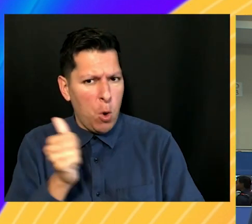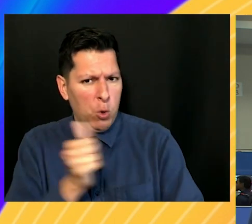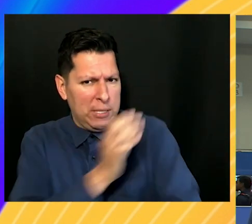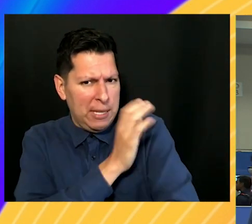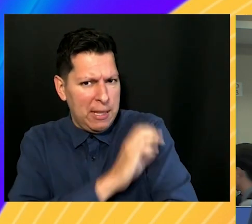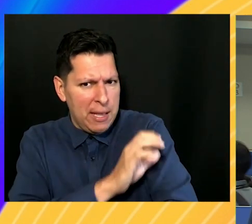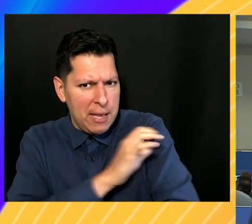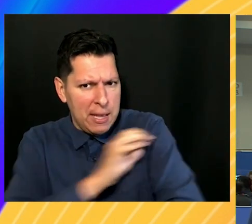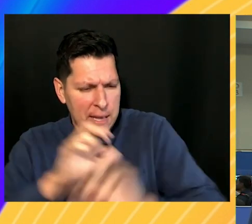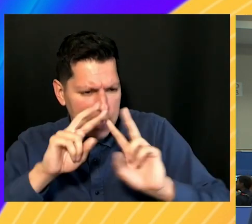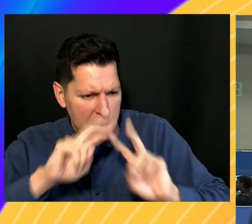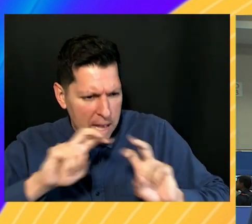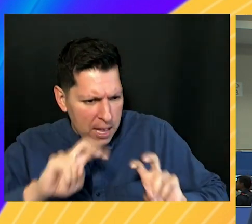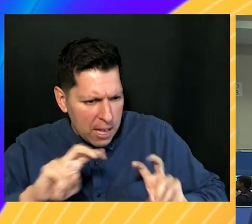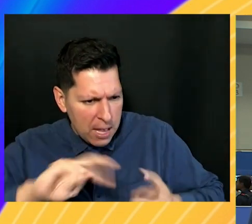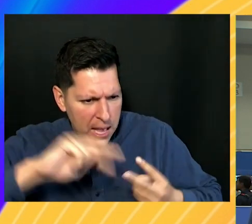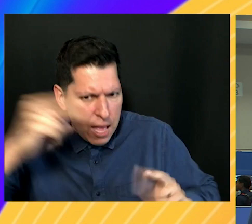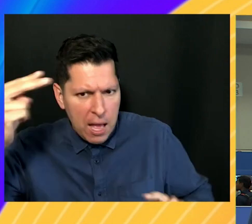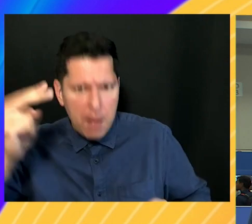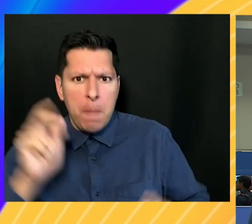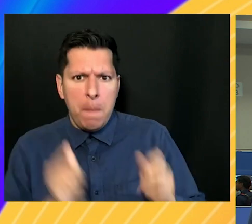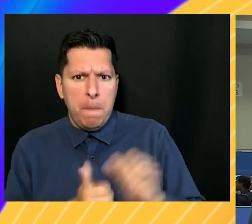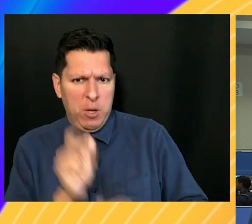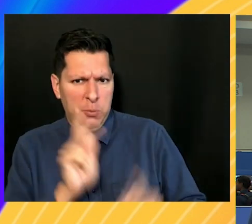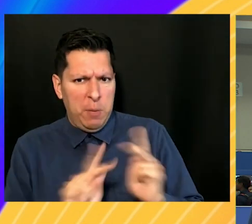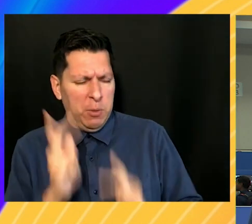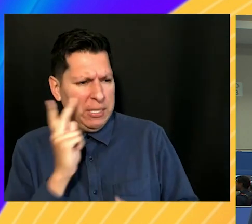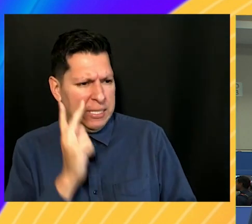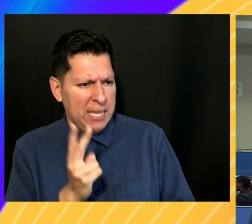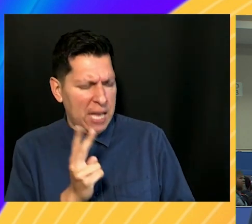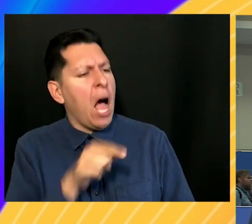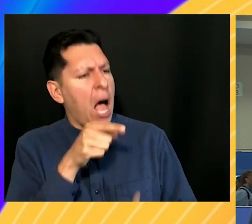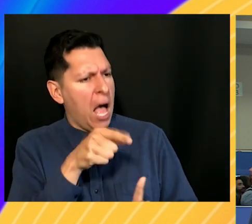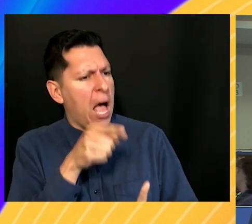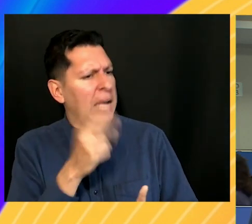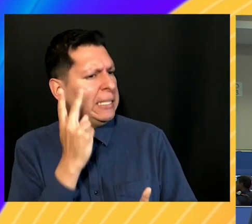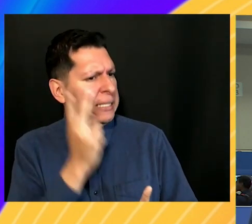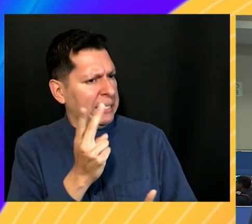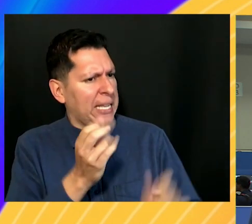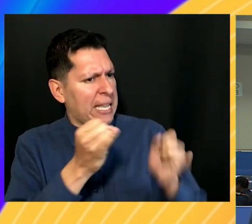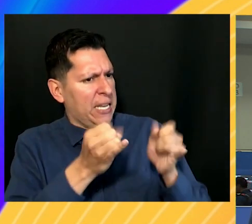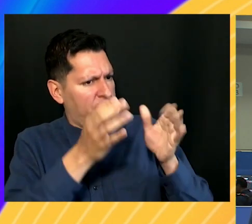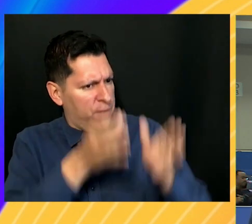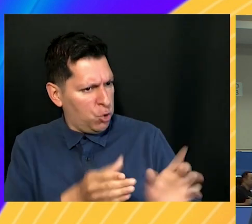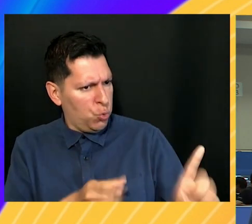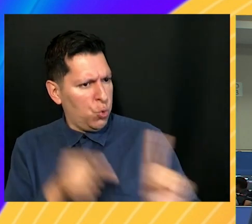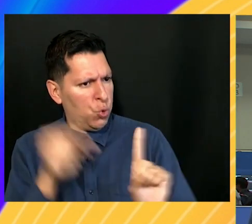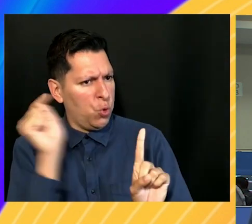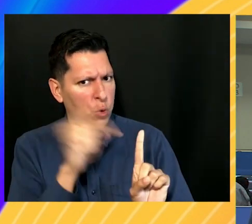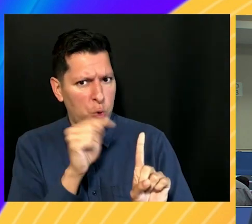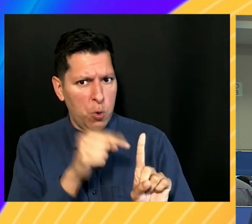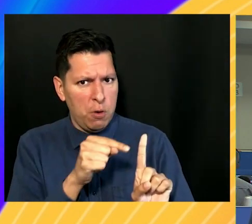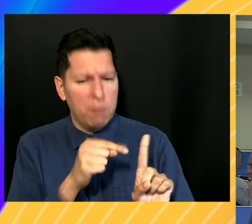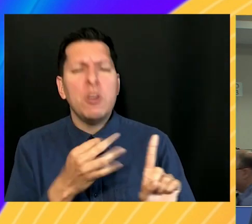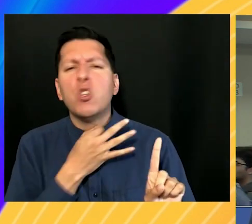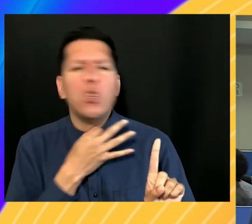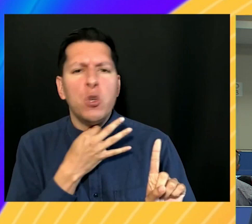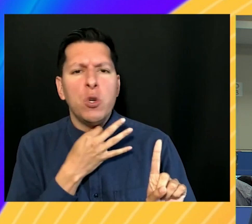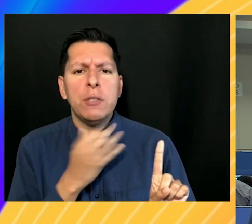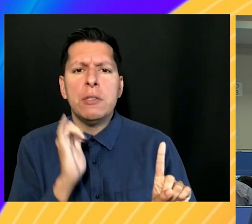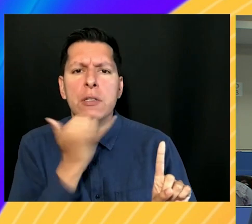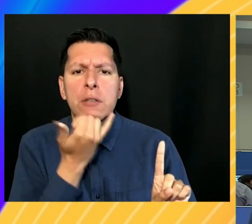people are saying, hey, okay, I've sequenced this individual, but I need to know, does this mutation, right? We all